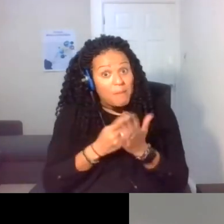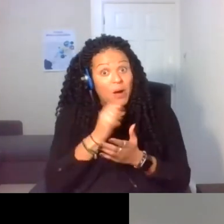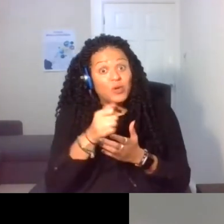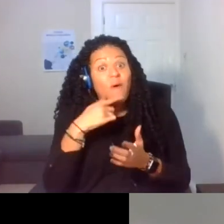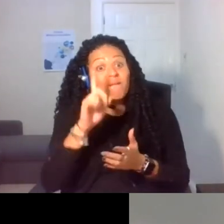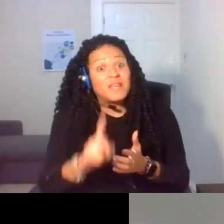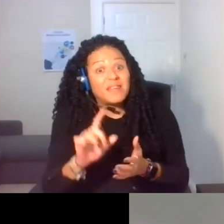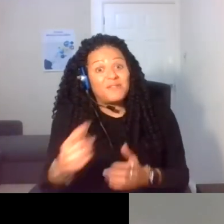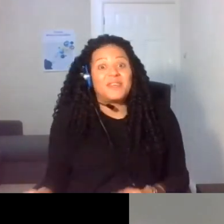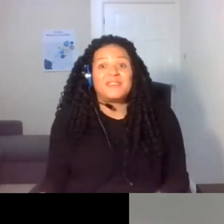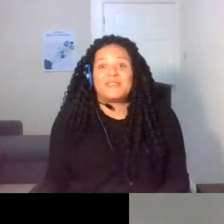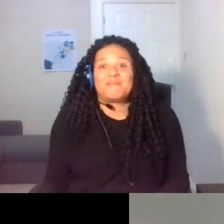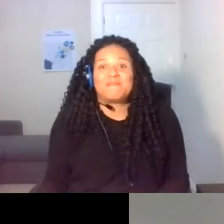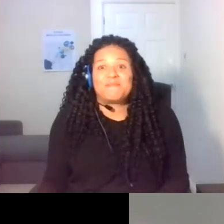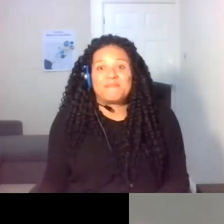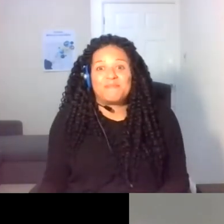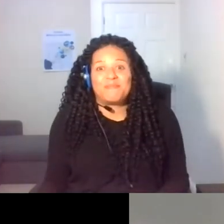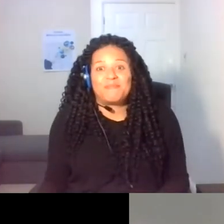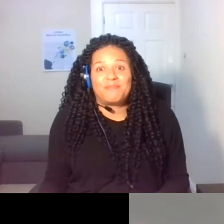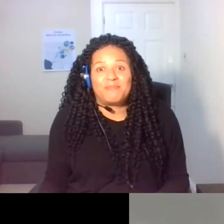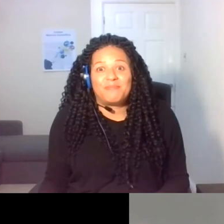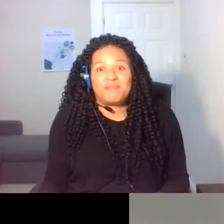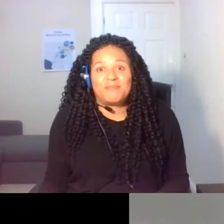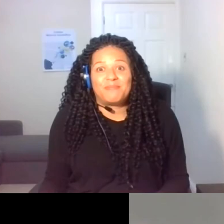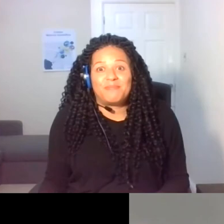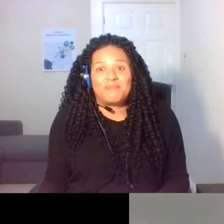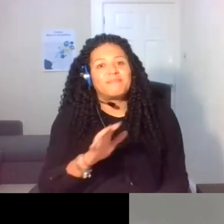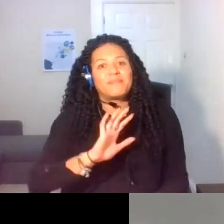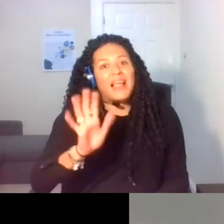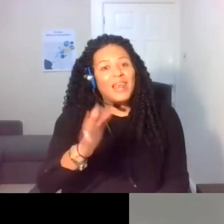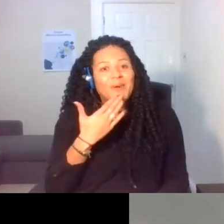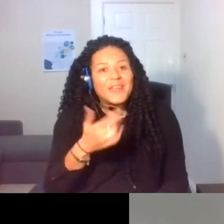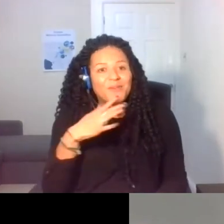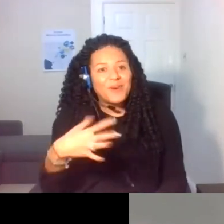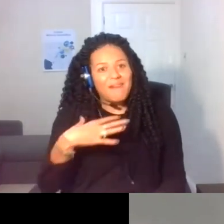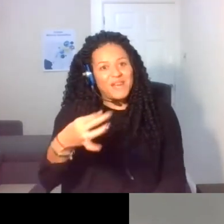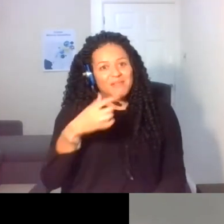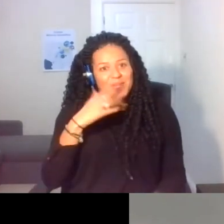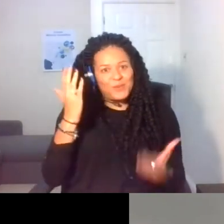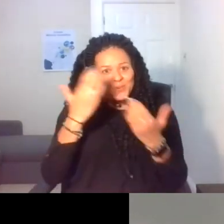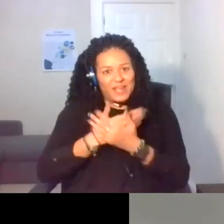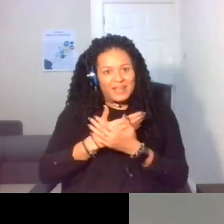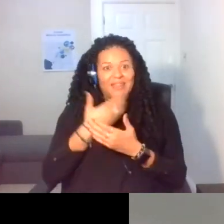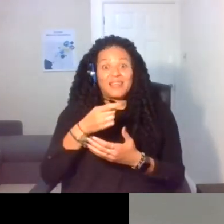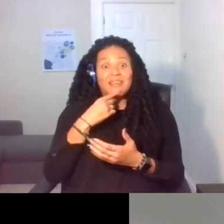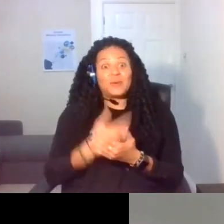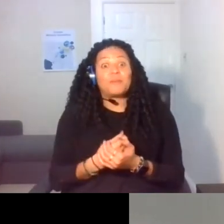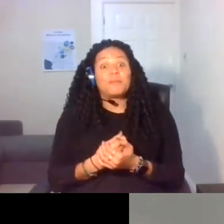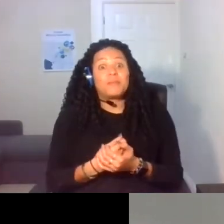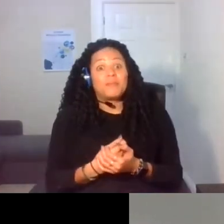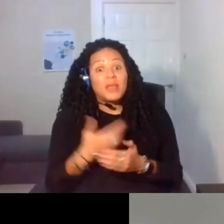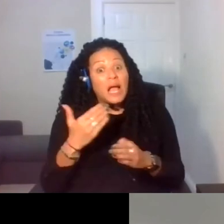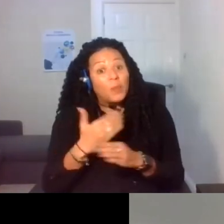first. Hello, and thank you very inviting me tonight. So I'm Isabelle Riou and I work as